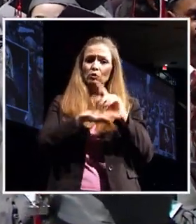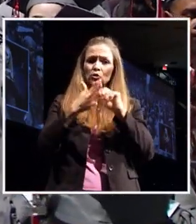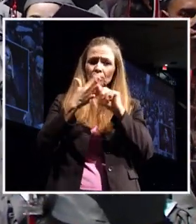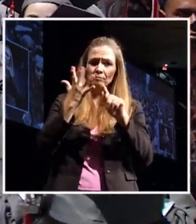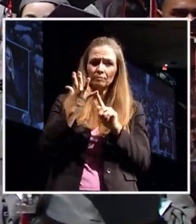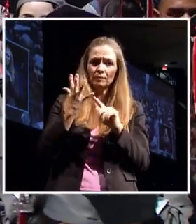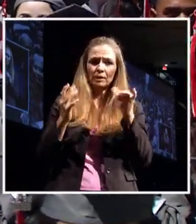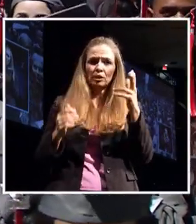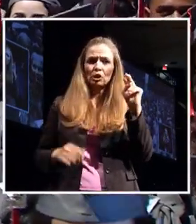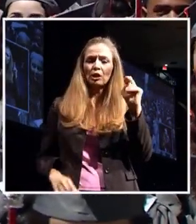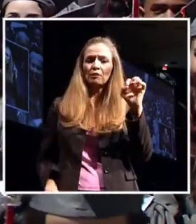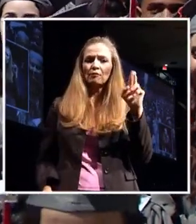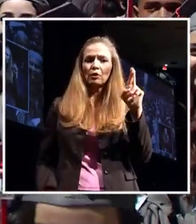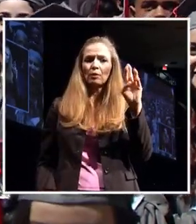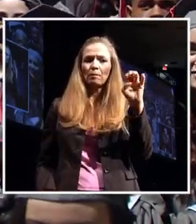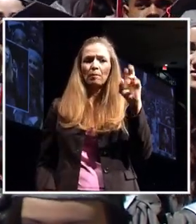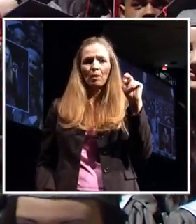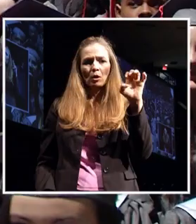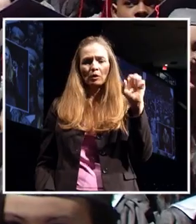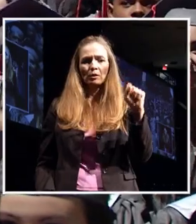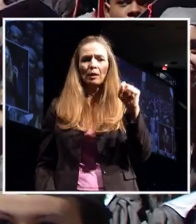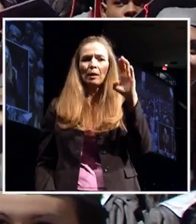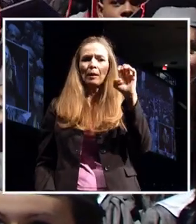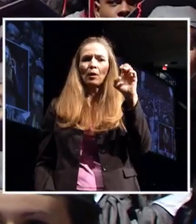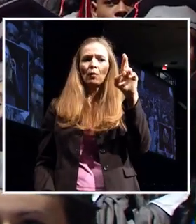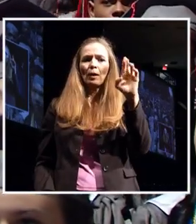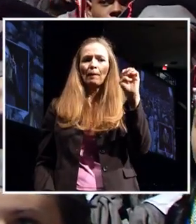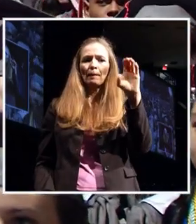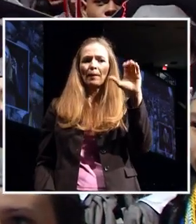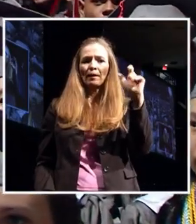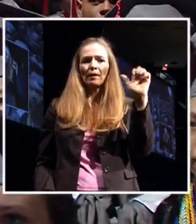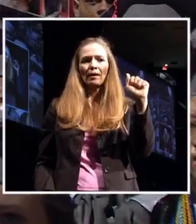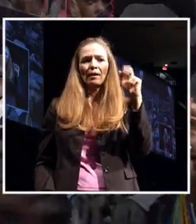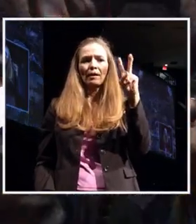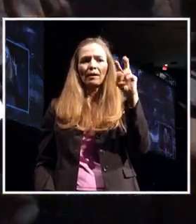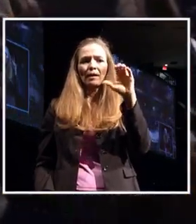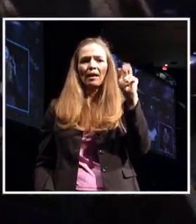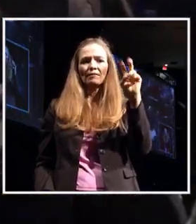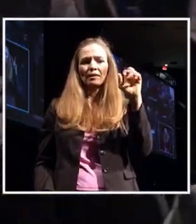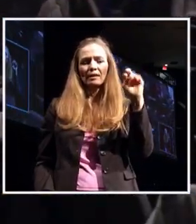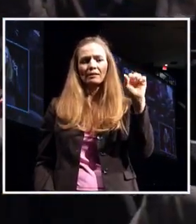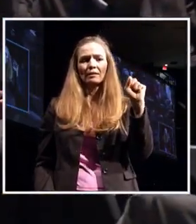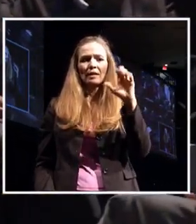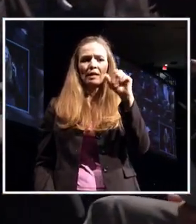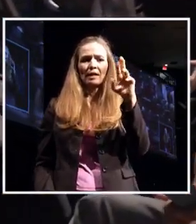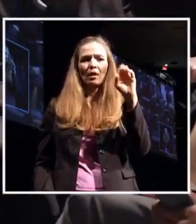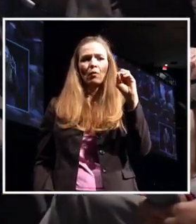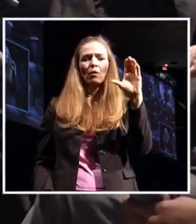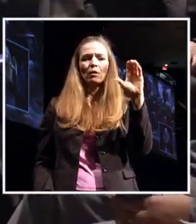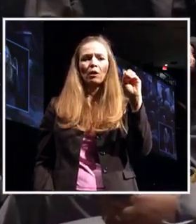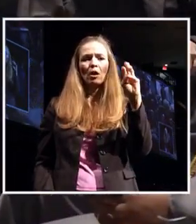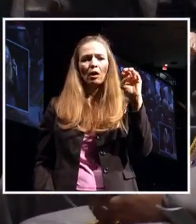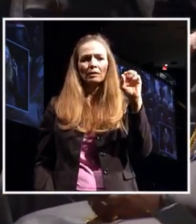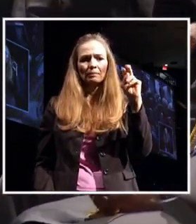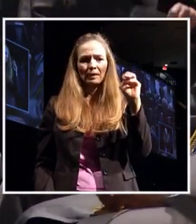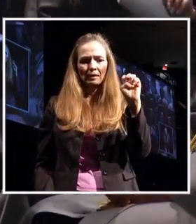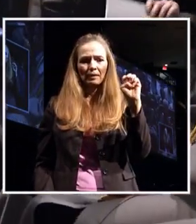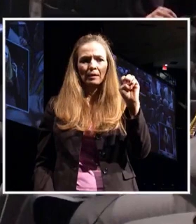Counselors, Jennifer Barnes, Rebecca Cadness, Carol Cosme, Amy